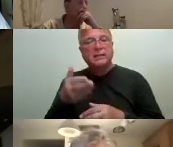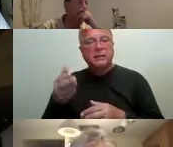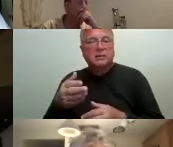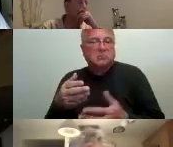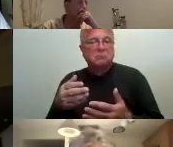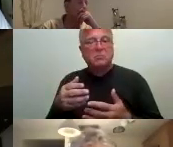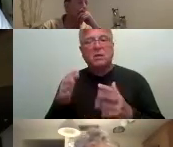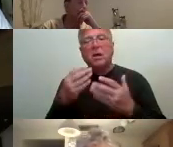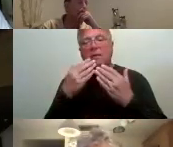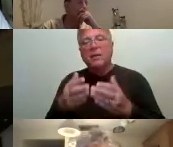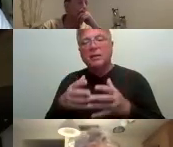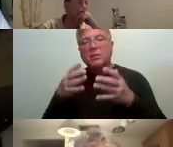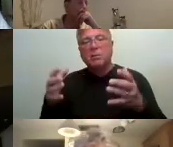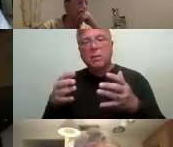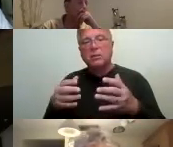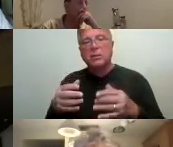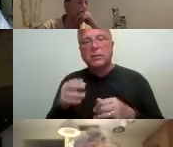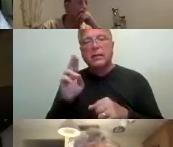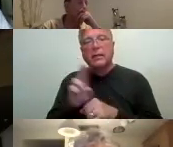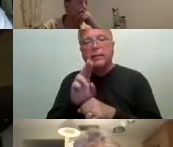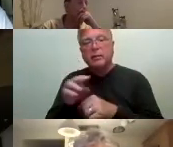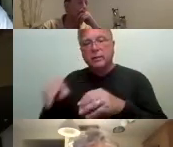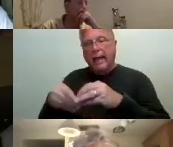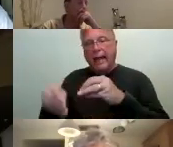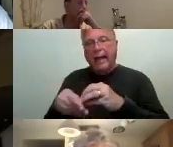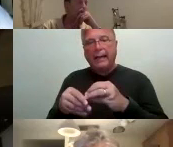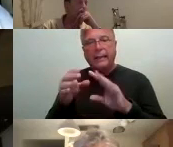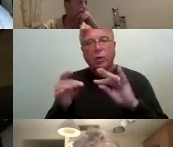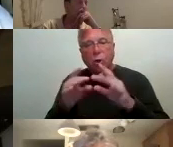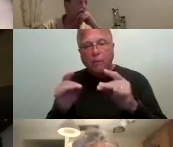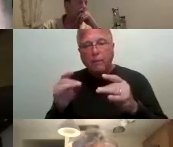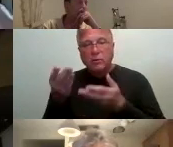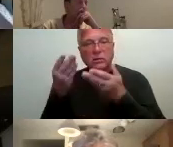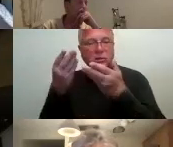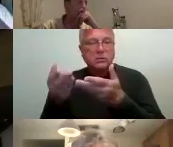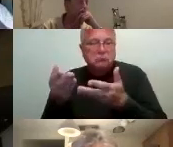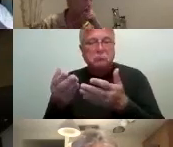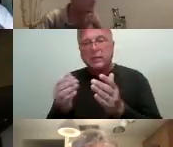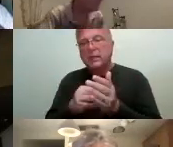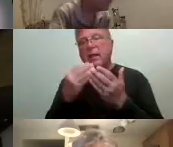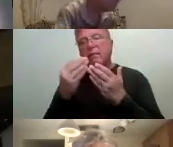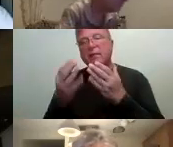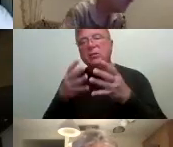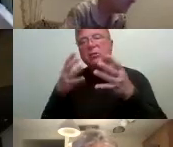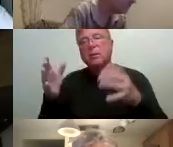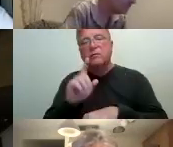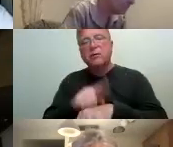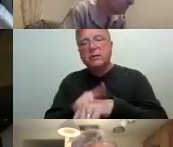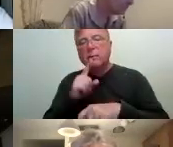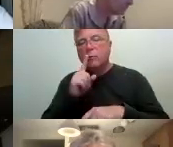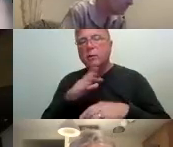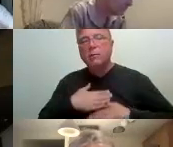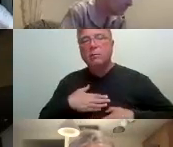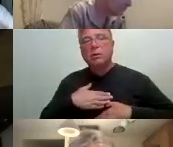you so much. Use Engage to also add any comments or suggestions. And again, thank you so much for your time. We really appreciate having you here